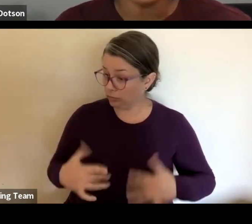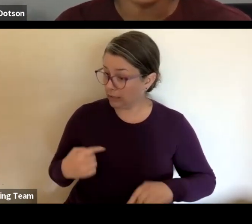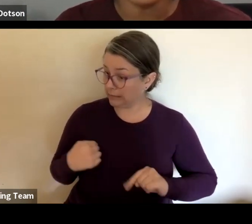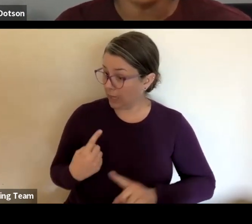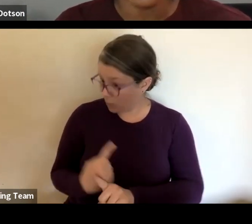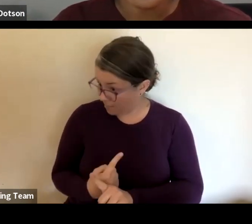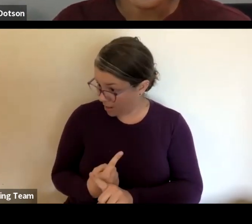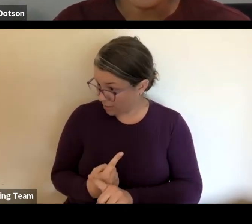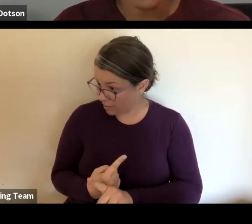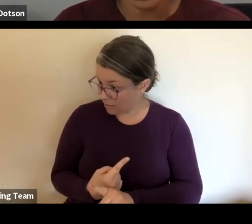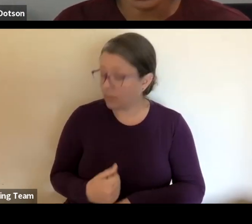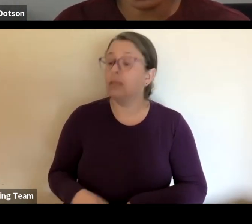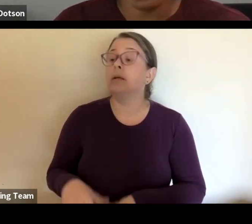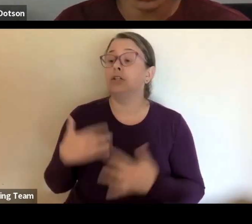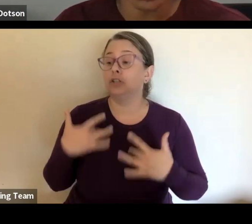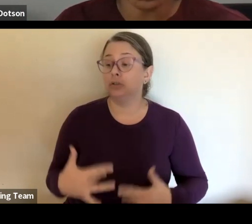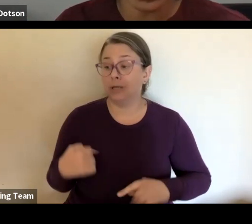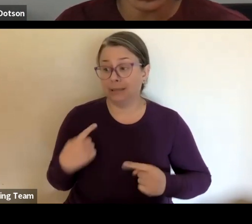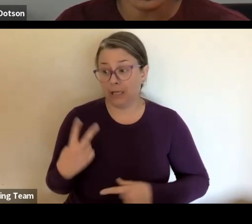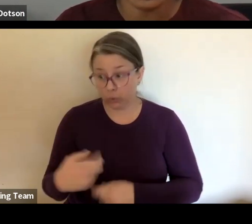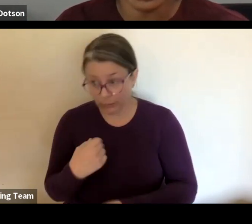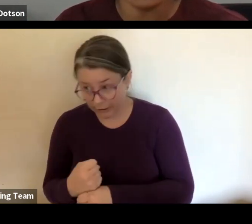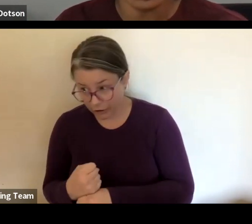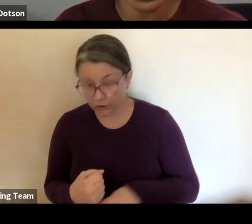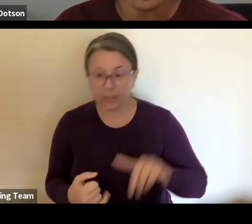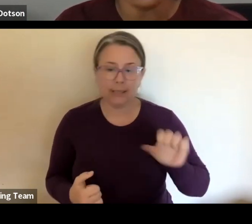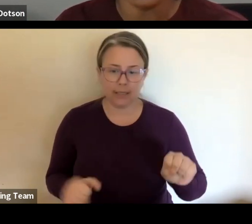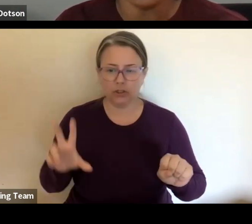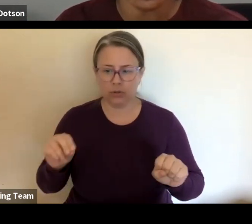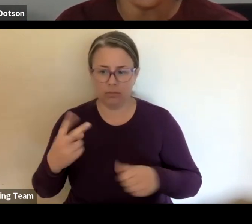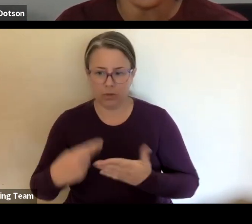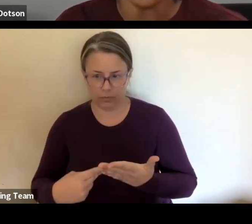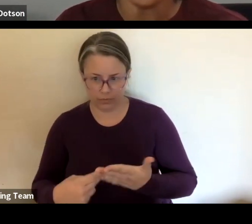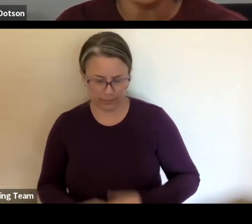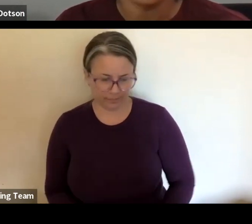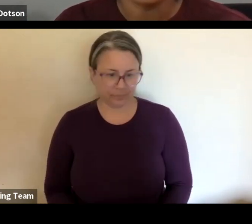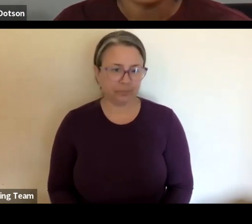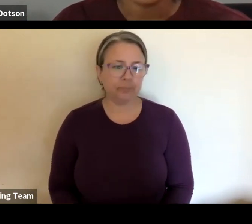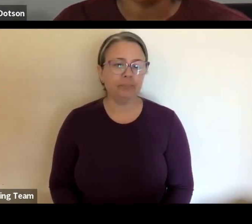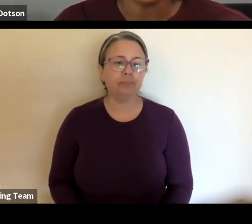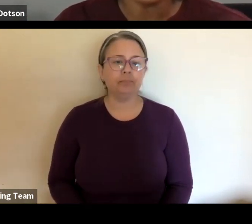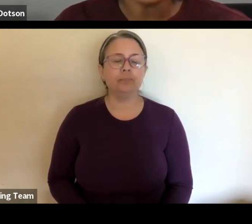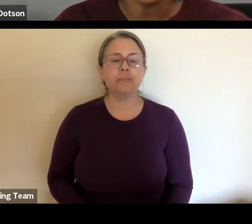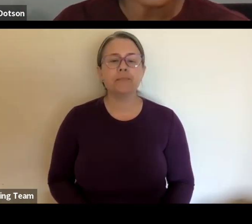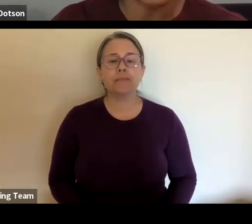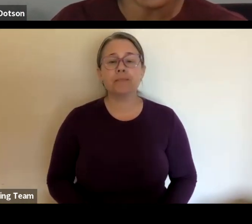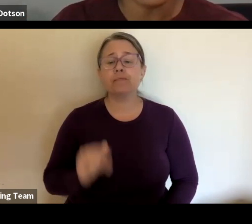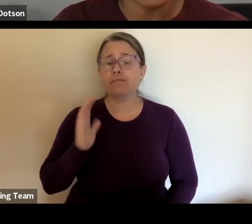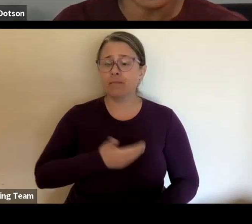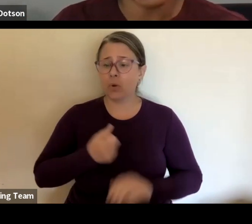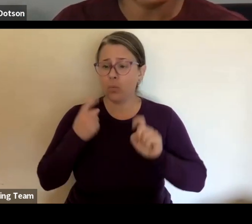question. We wanted to see if having been depressed, either in the past month or past 2